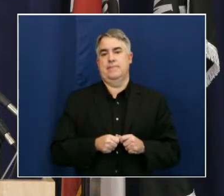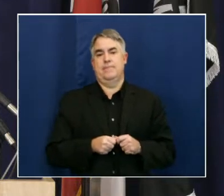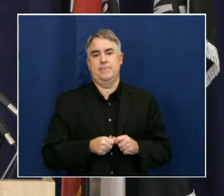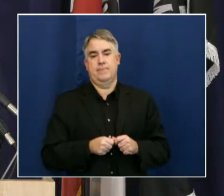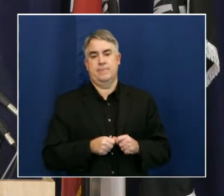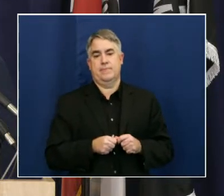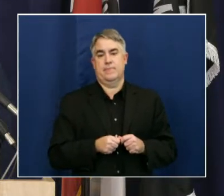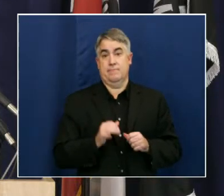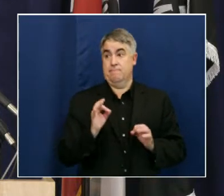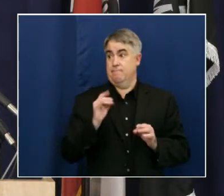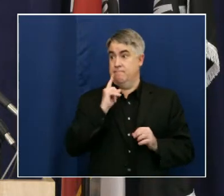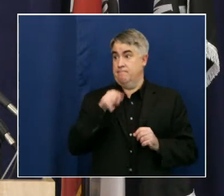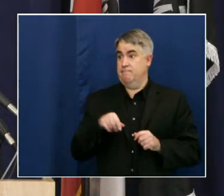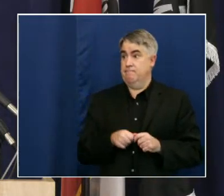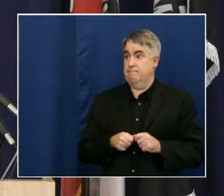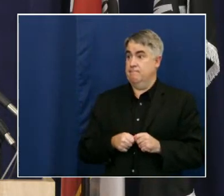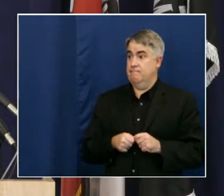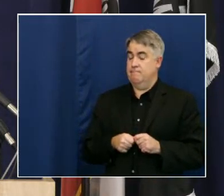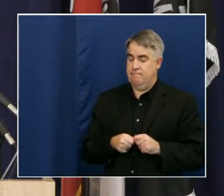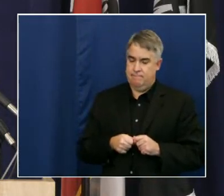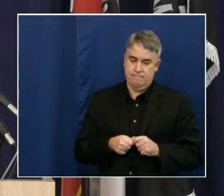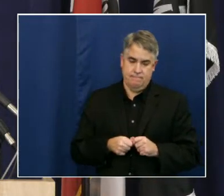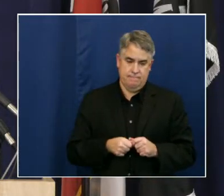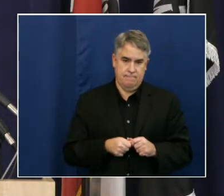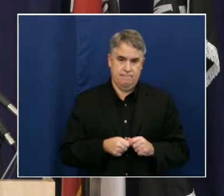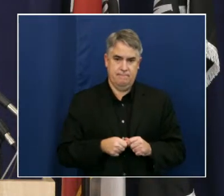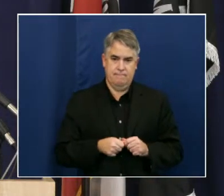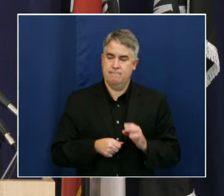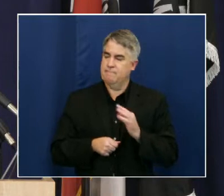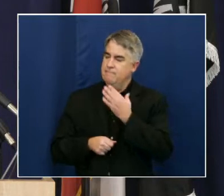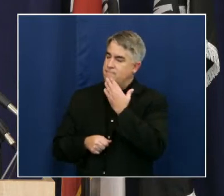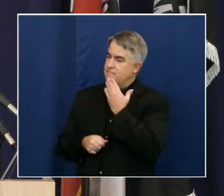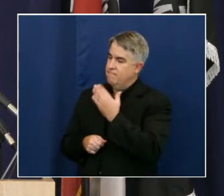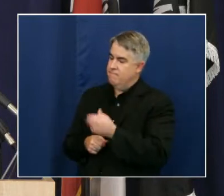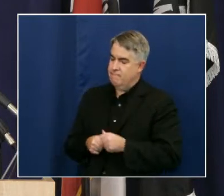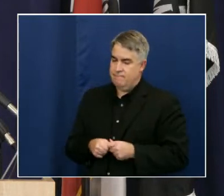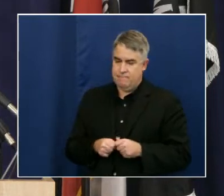that answers your question. Yeah, thank you.